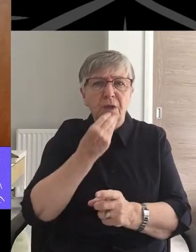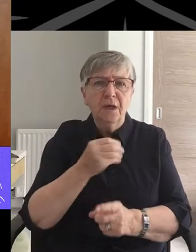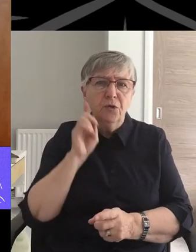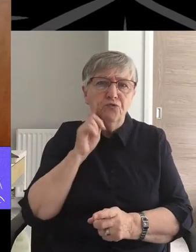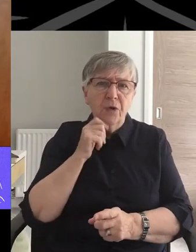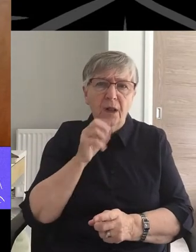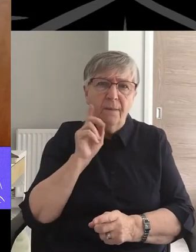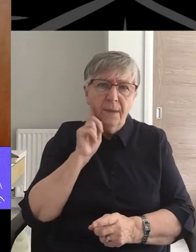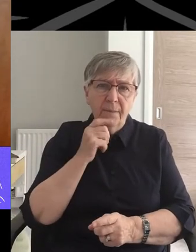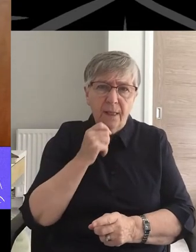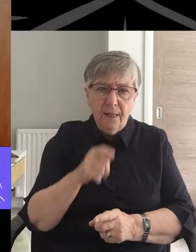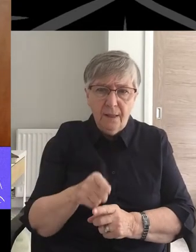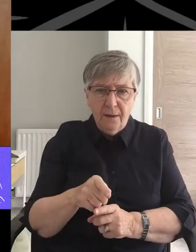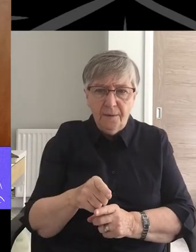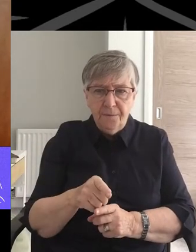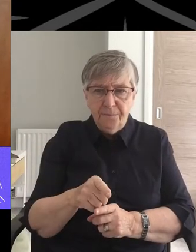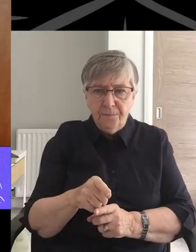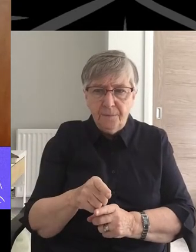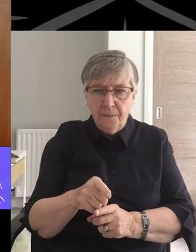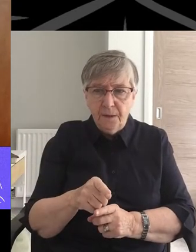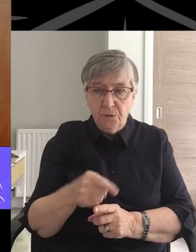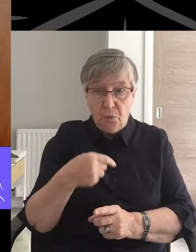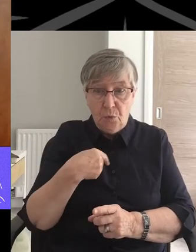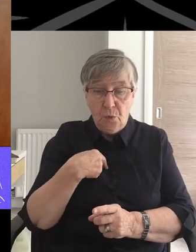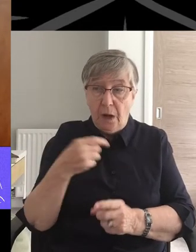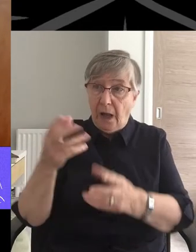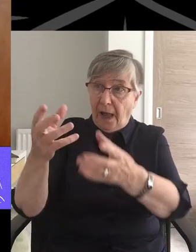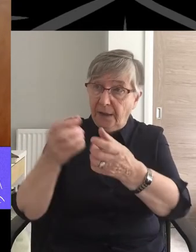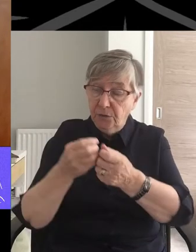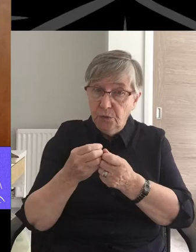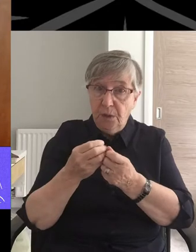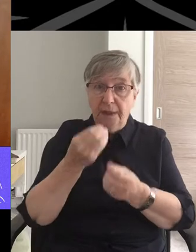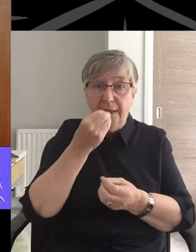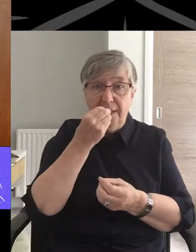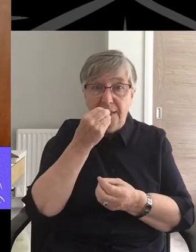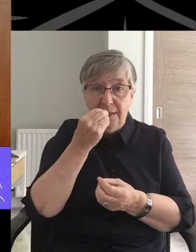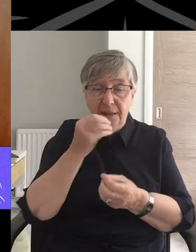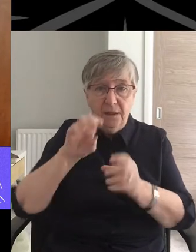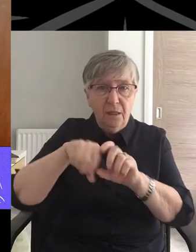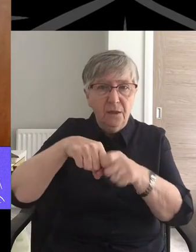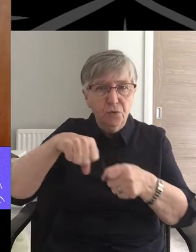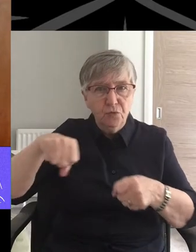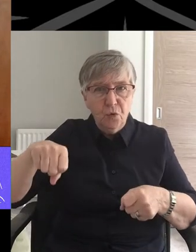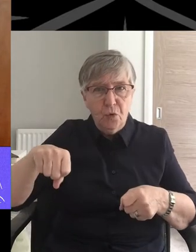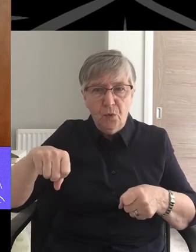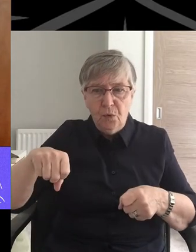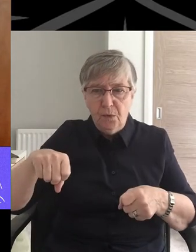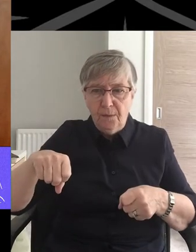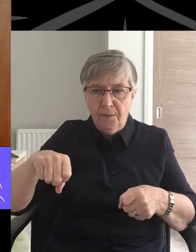people of Israel. So I opened my mouth and he gave me the scroll to eat.